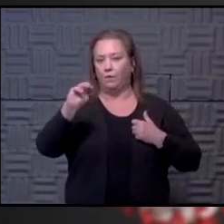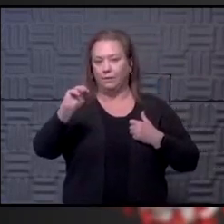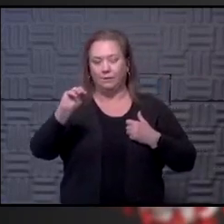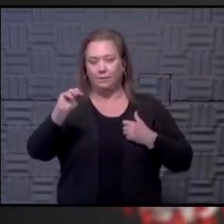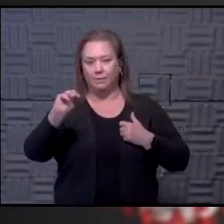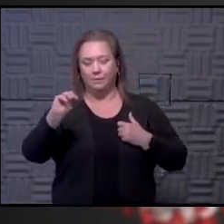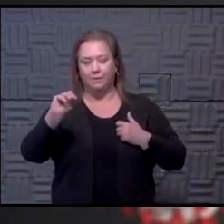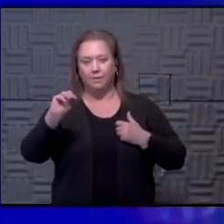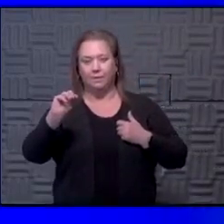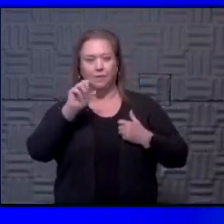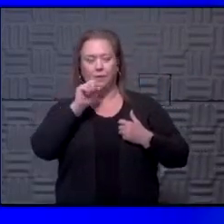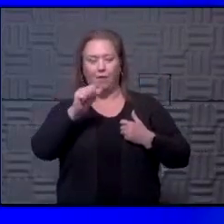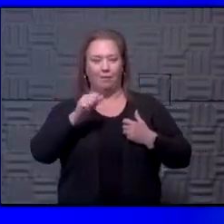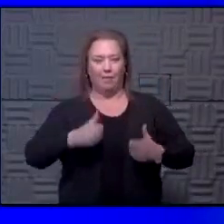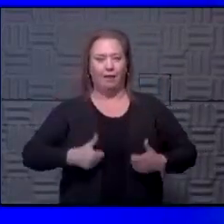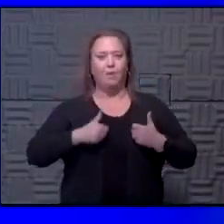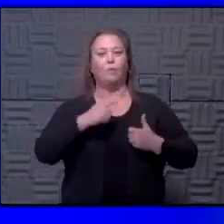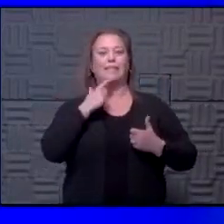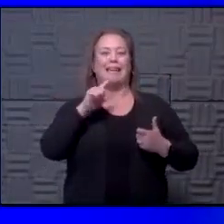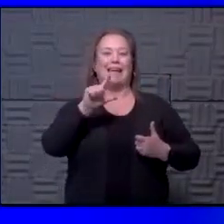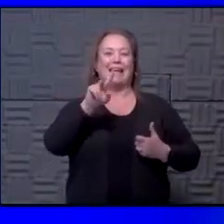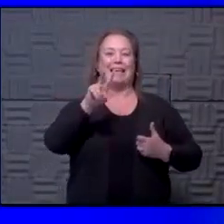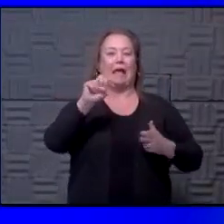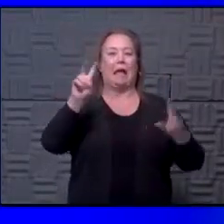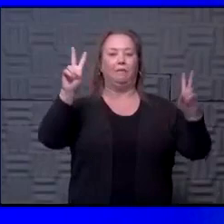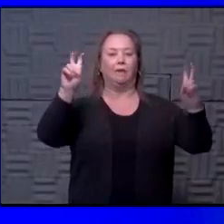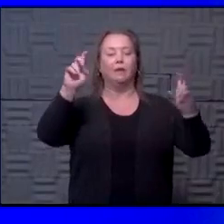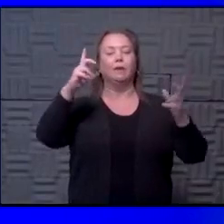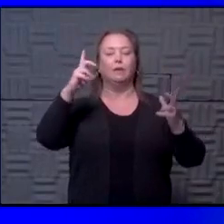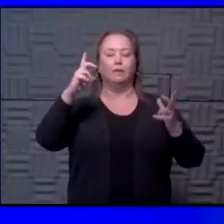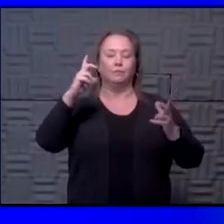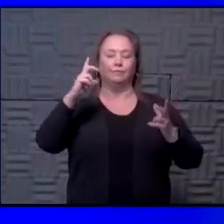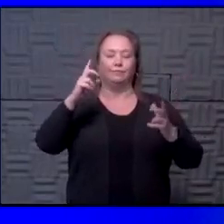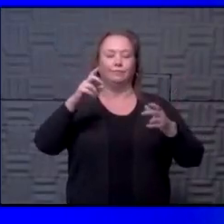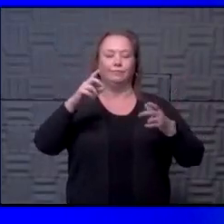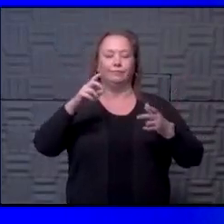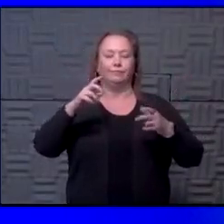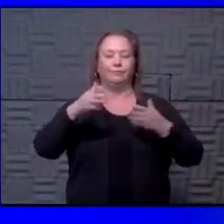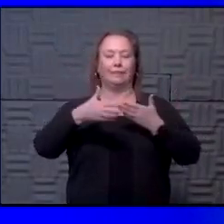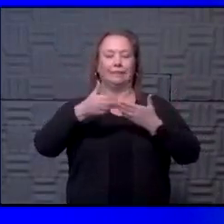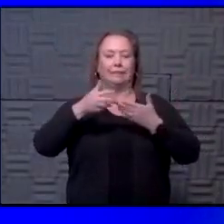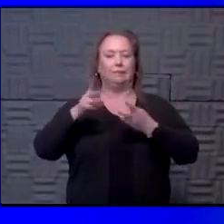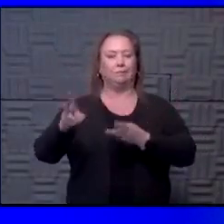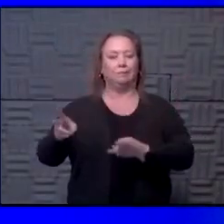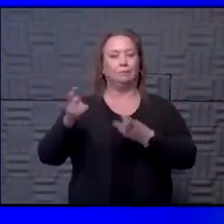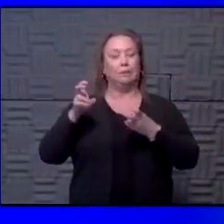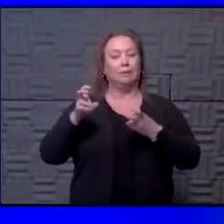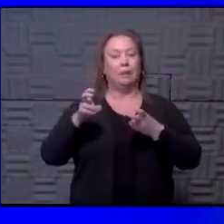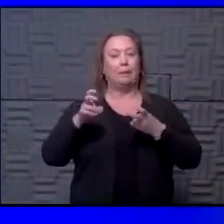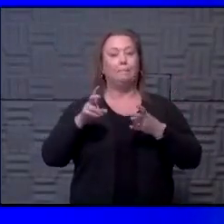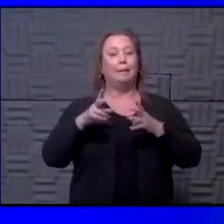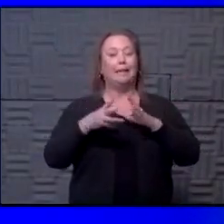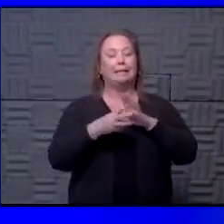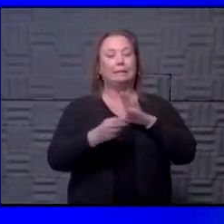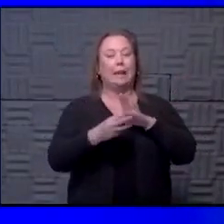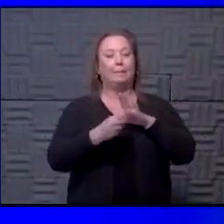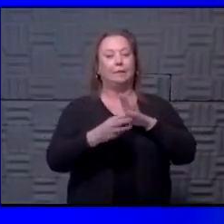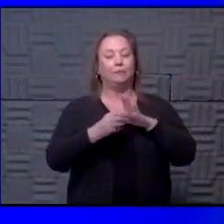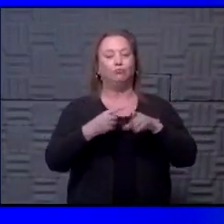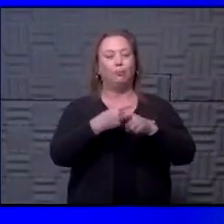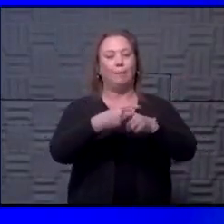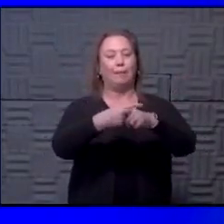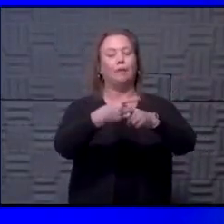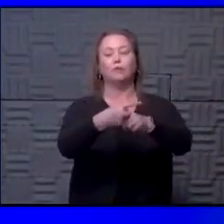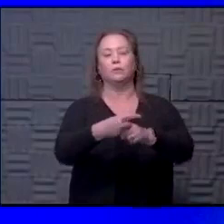fungus or us. We do say live because it's a lot easier to express that, but it's replication competent. And